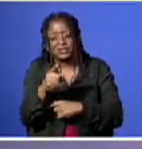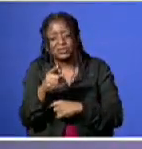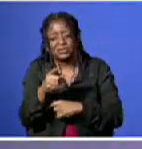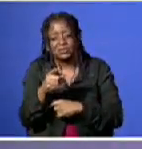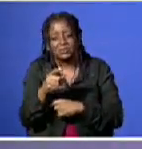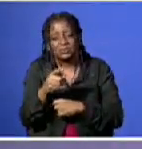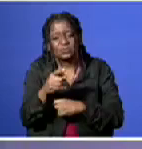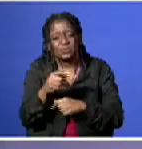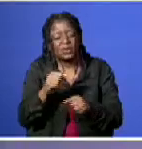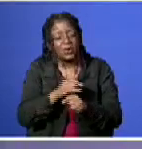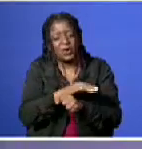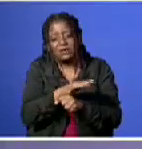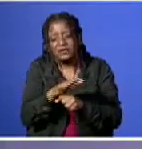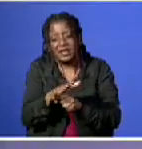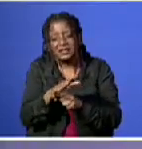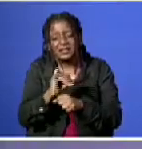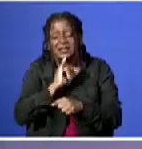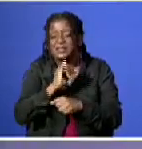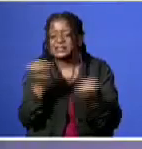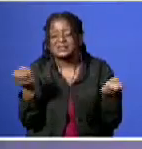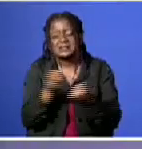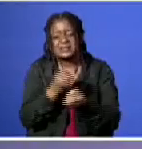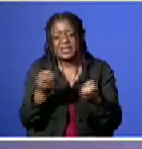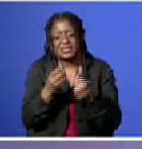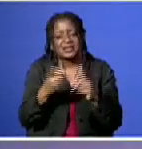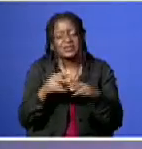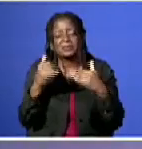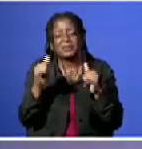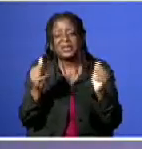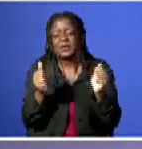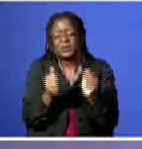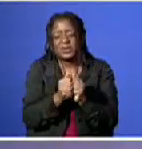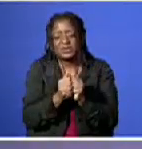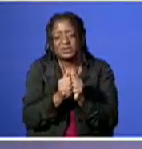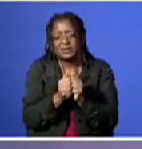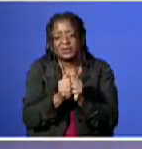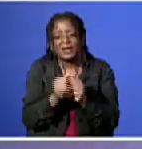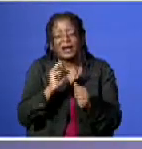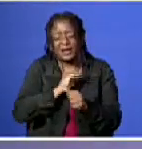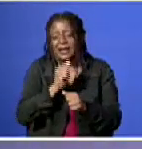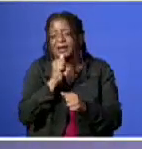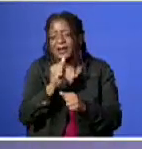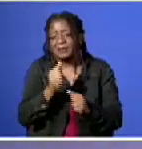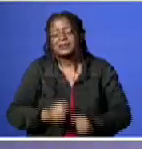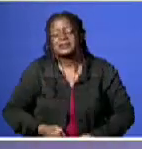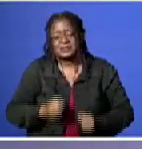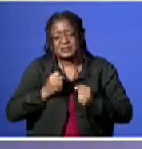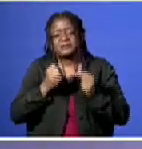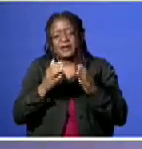COVID-19 is nothing to play with. I'm a survivor.